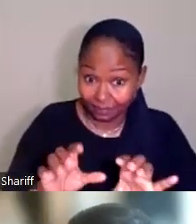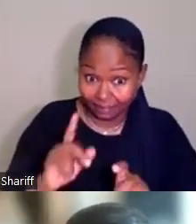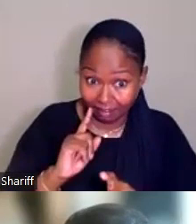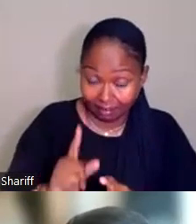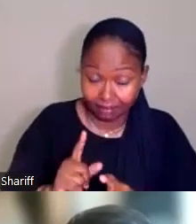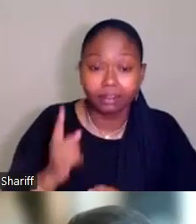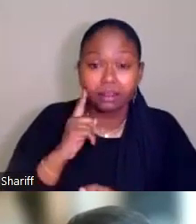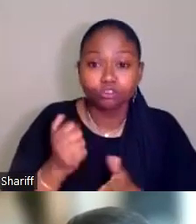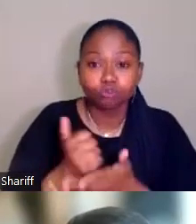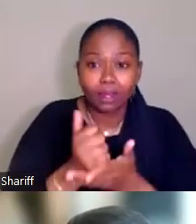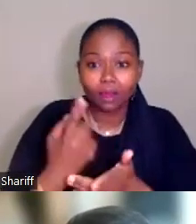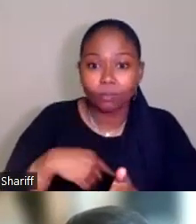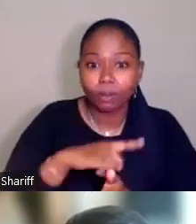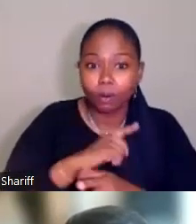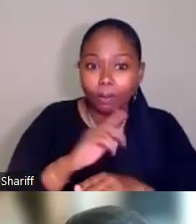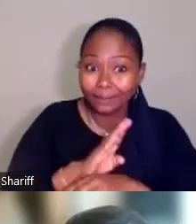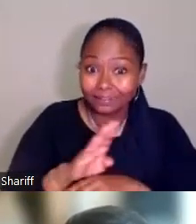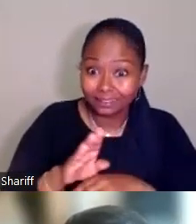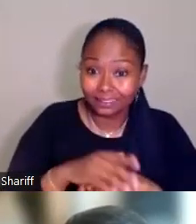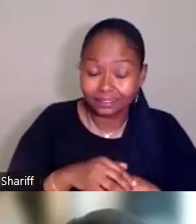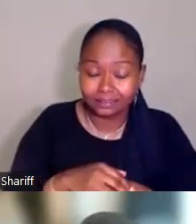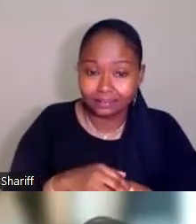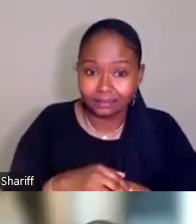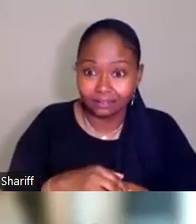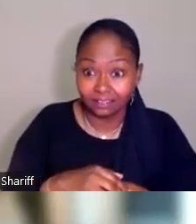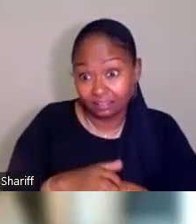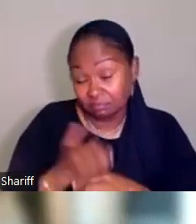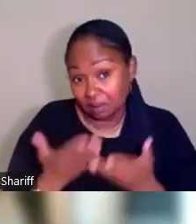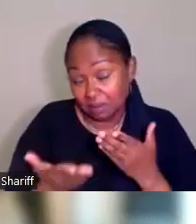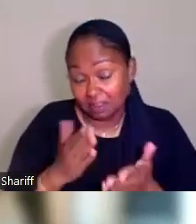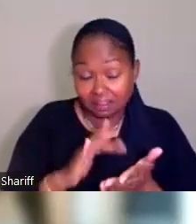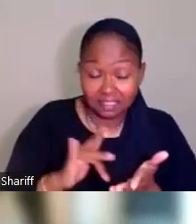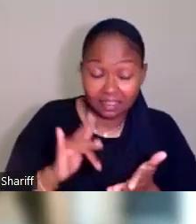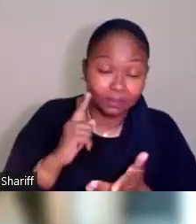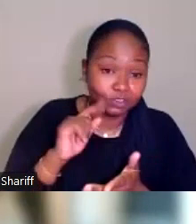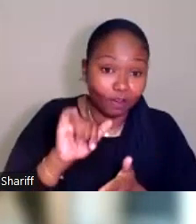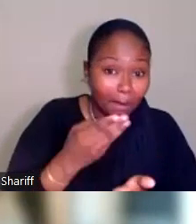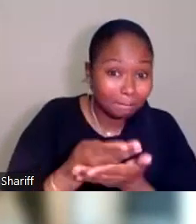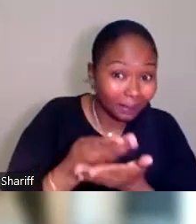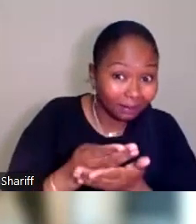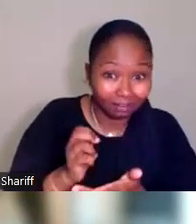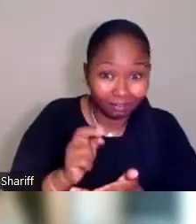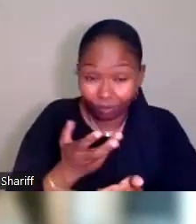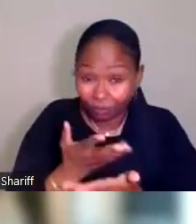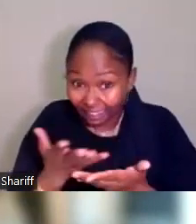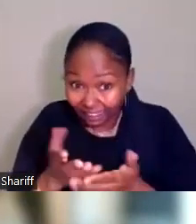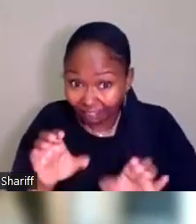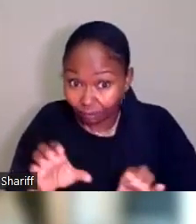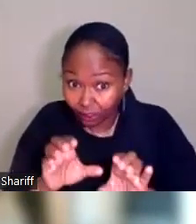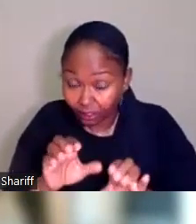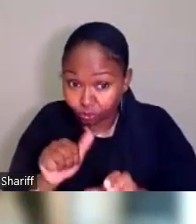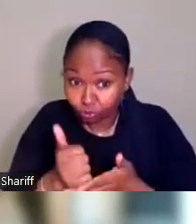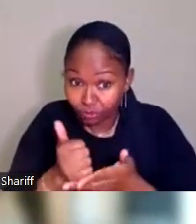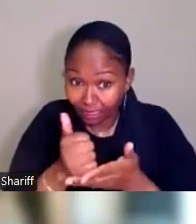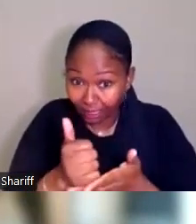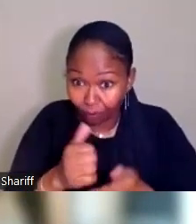people who take advantage of their money and that kind of thing. Is there anything we could do to get these